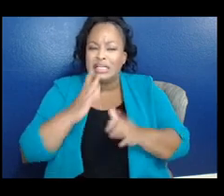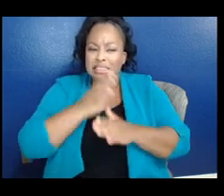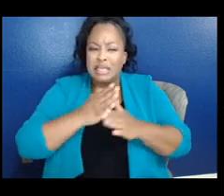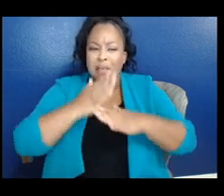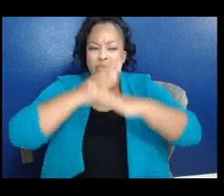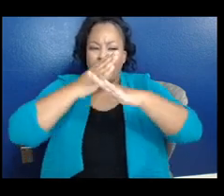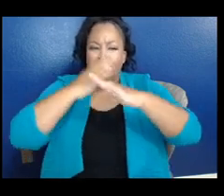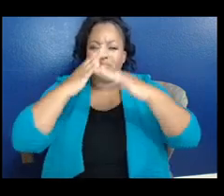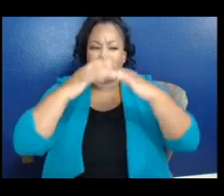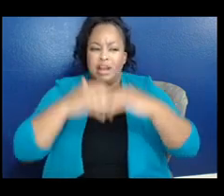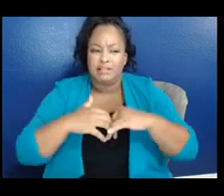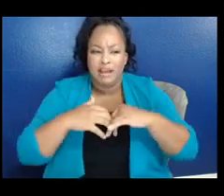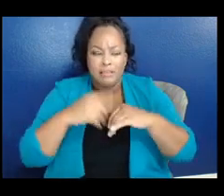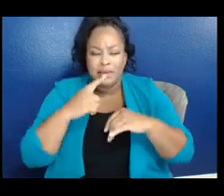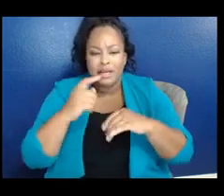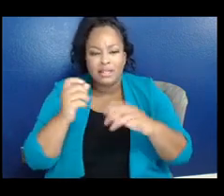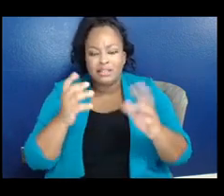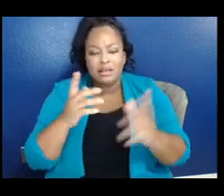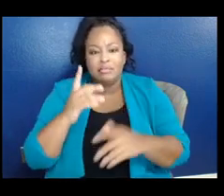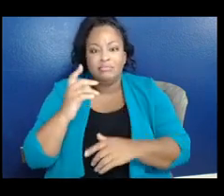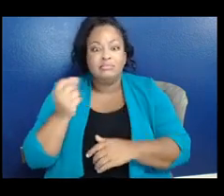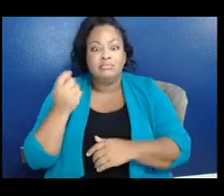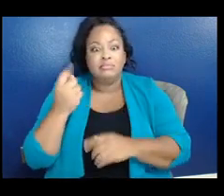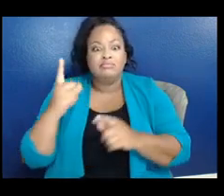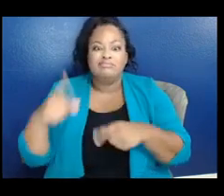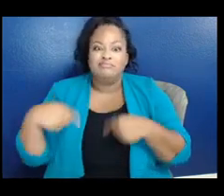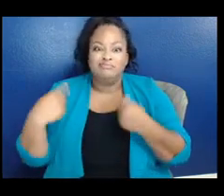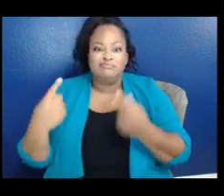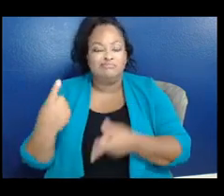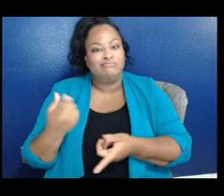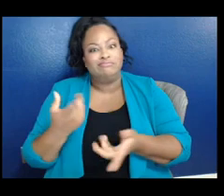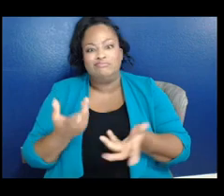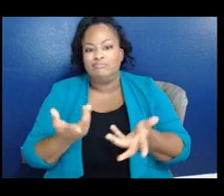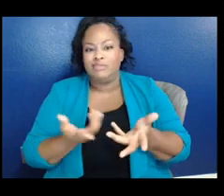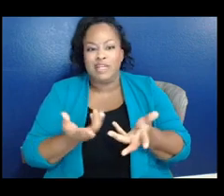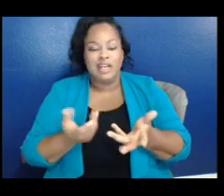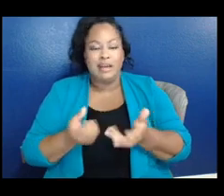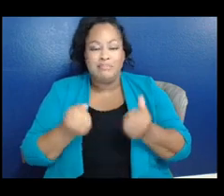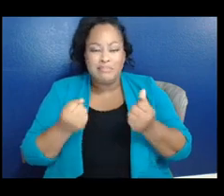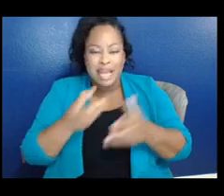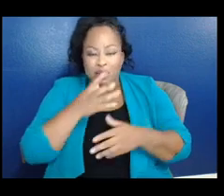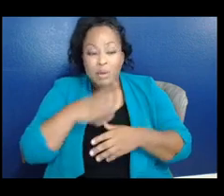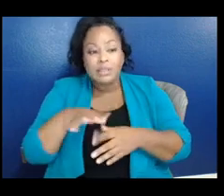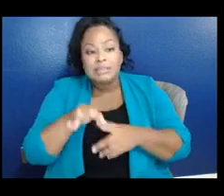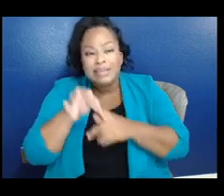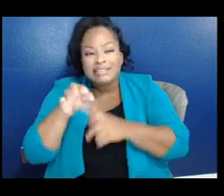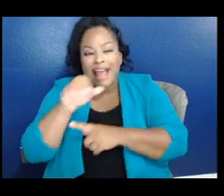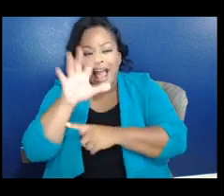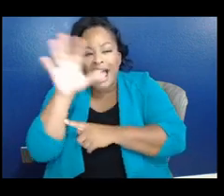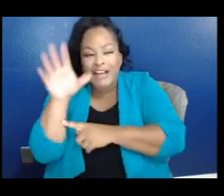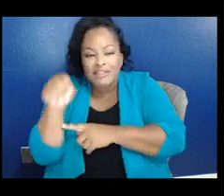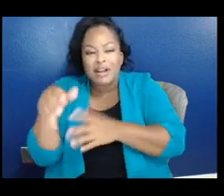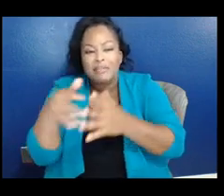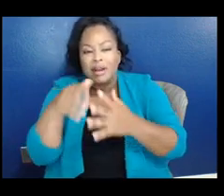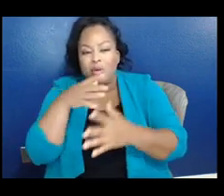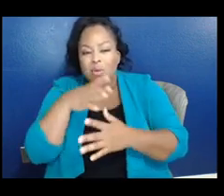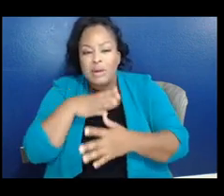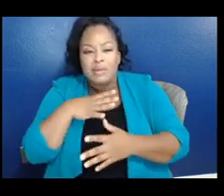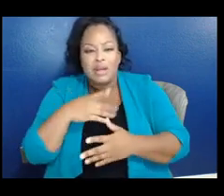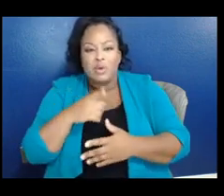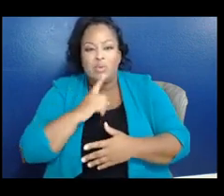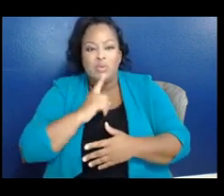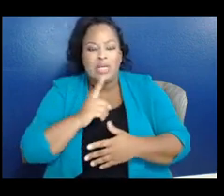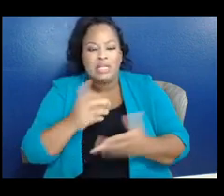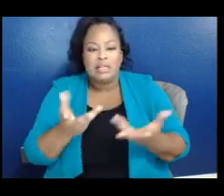those barriers. Because for so long, many women, especially African-American women historically, just have built